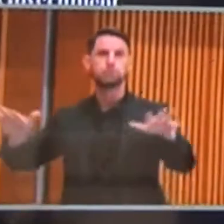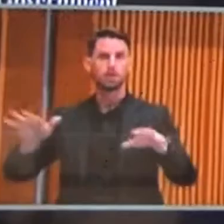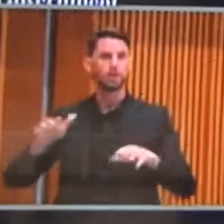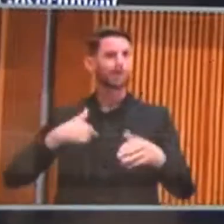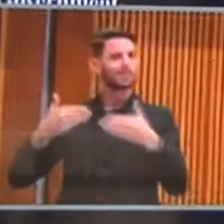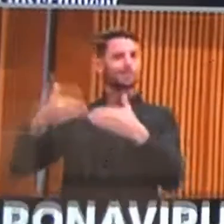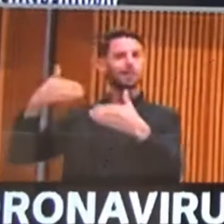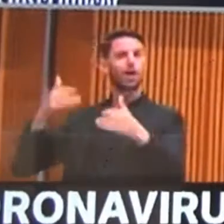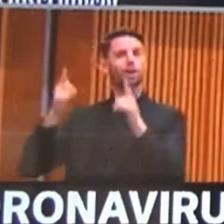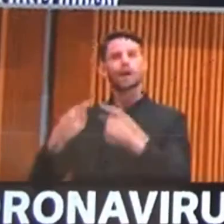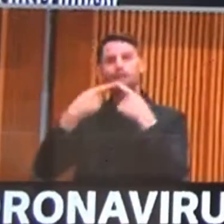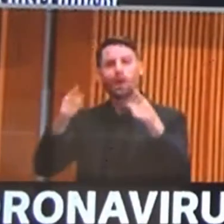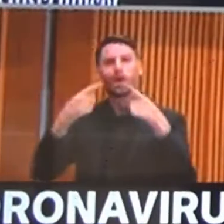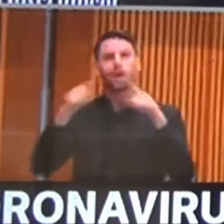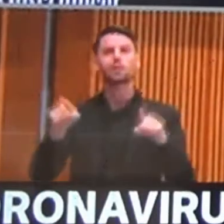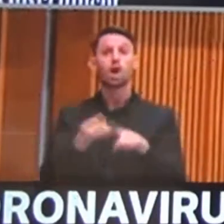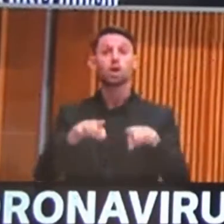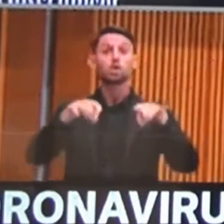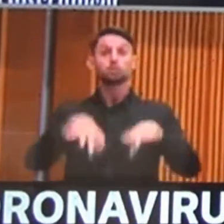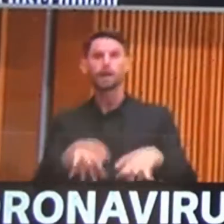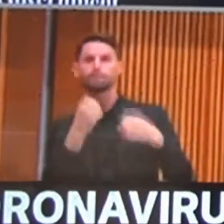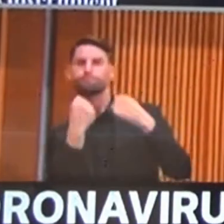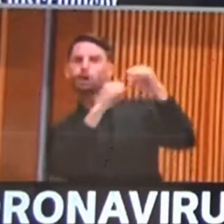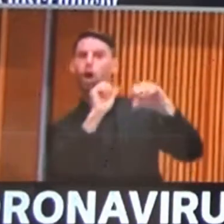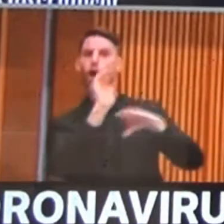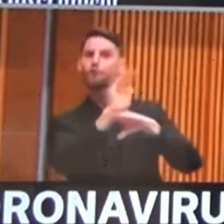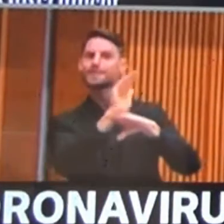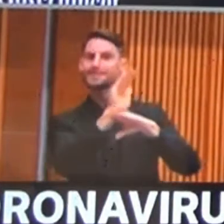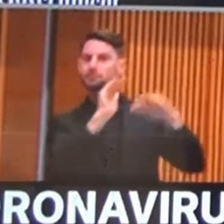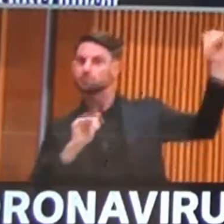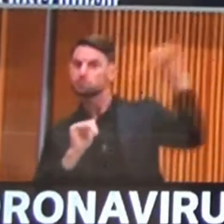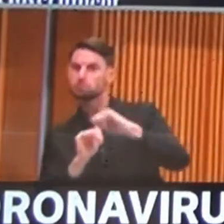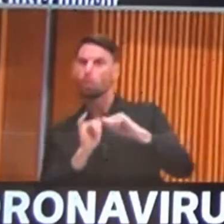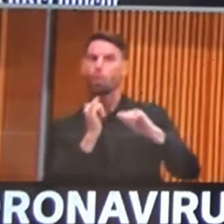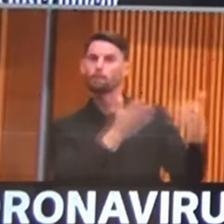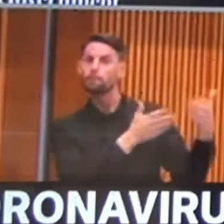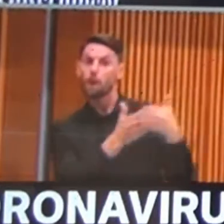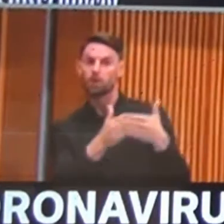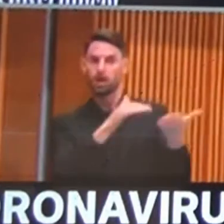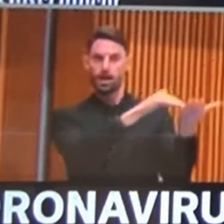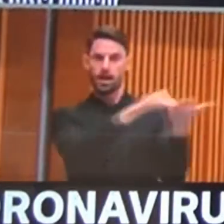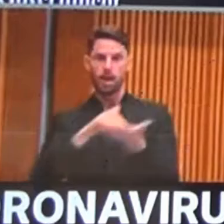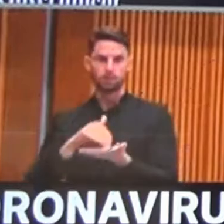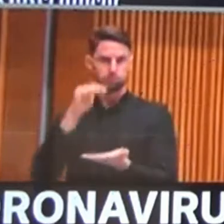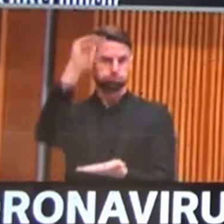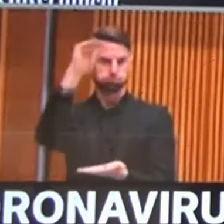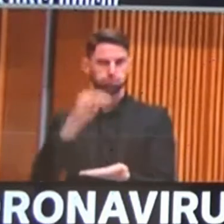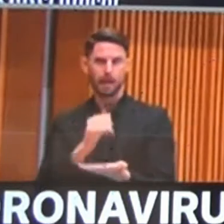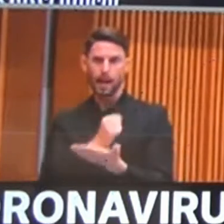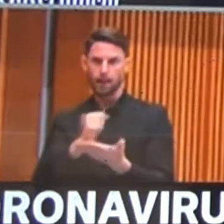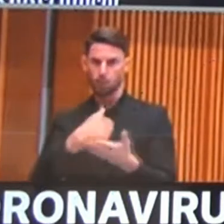start, the work on our borders has seen a significant reduction in terms of cases being imported into